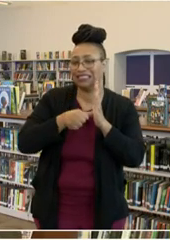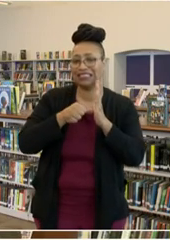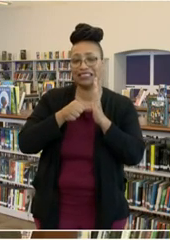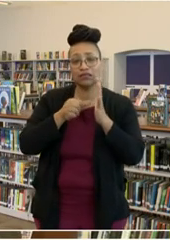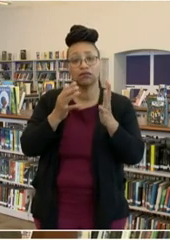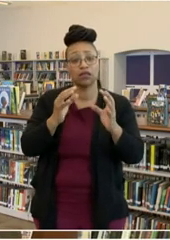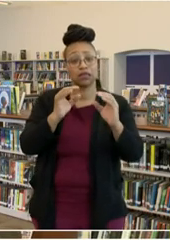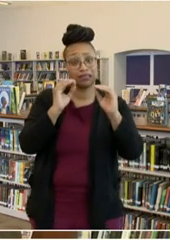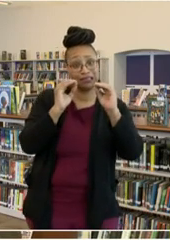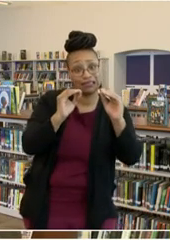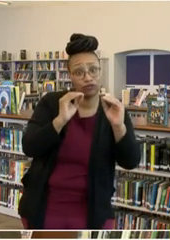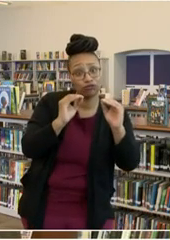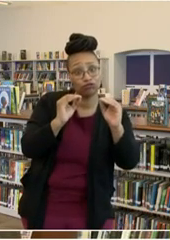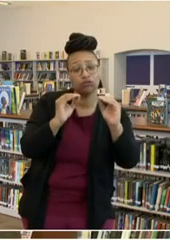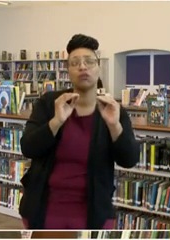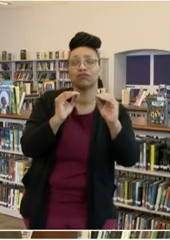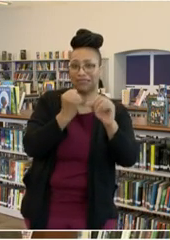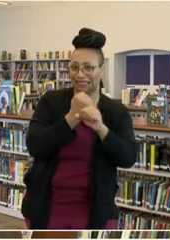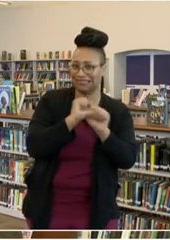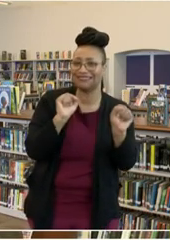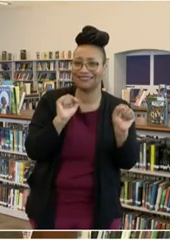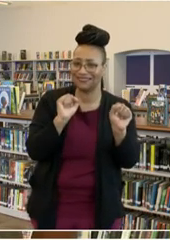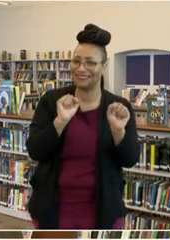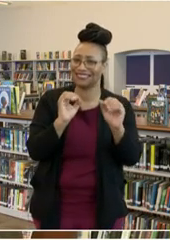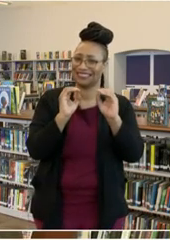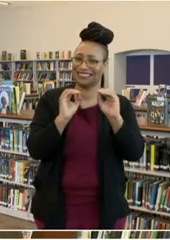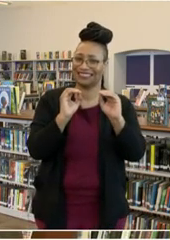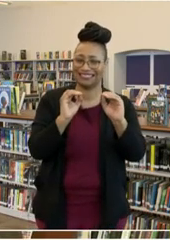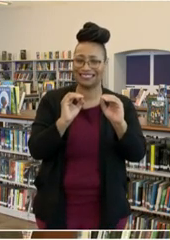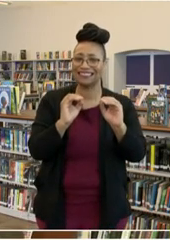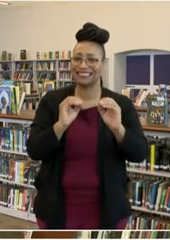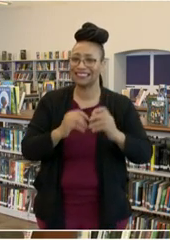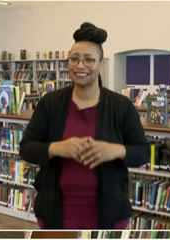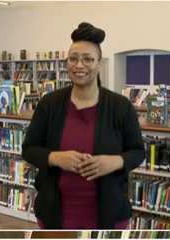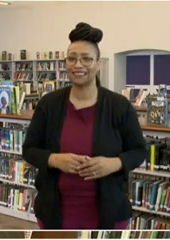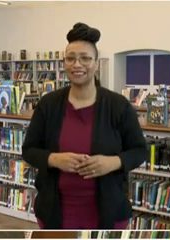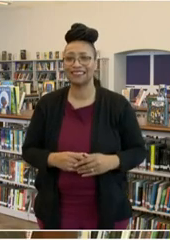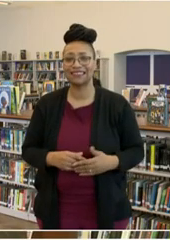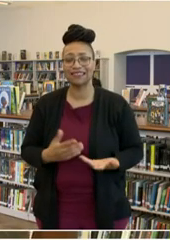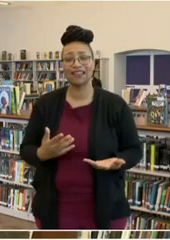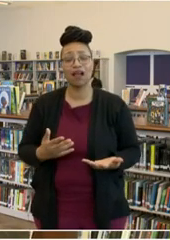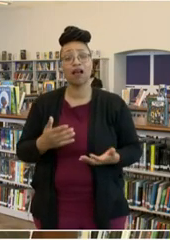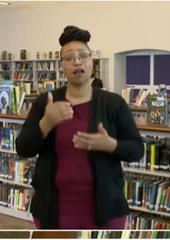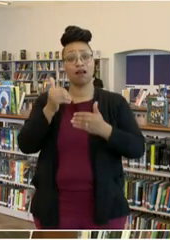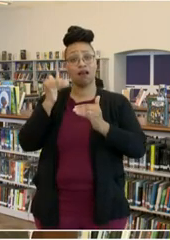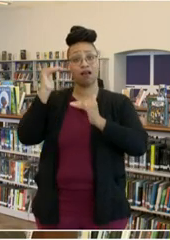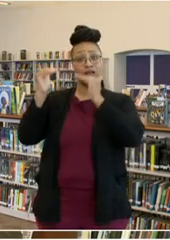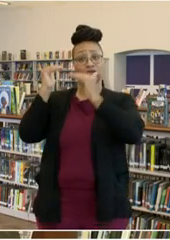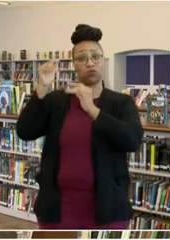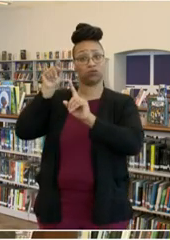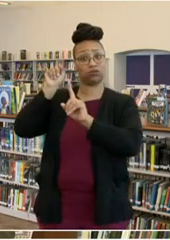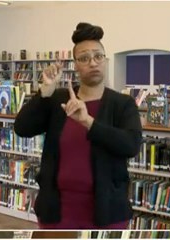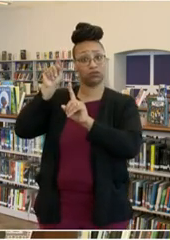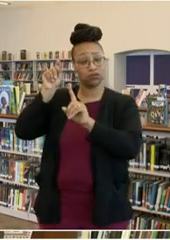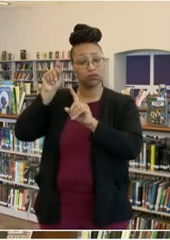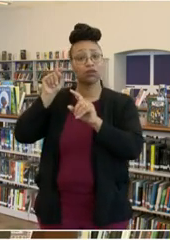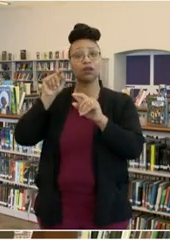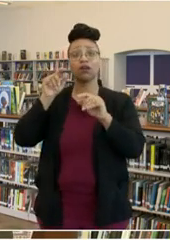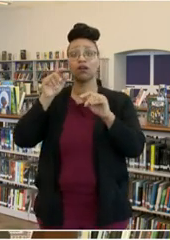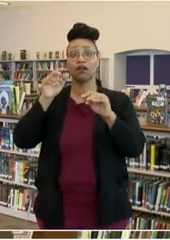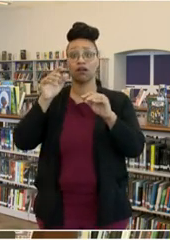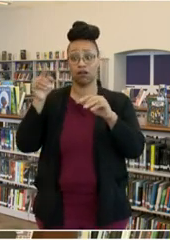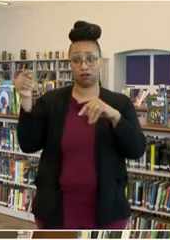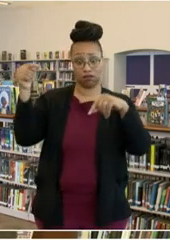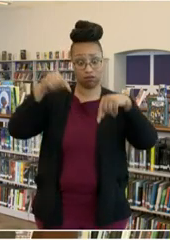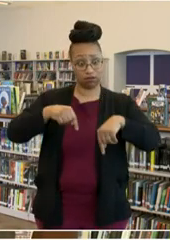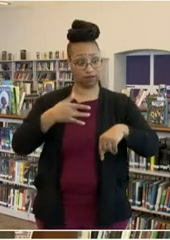are working in these programs, and that will be our focus, making sure we have trusted adults that are working in these programs with our